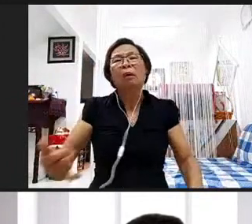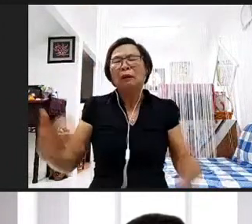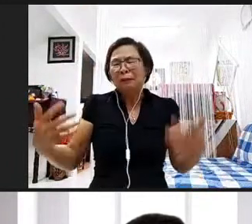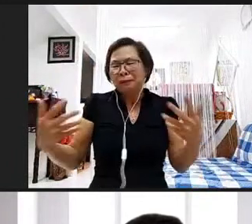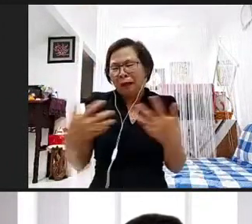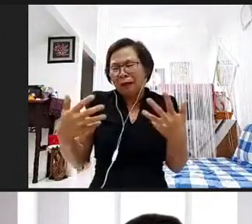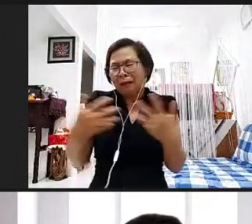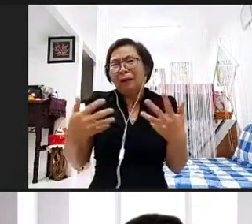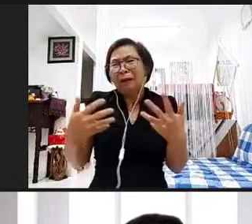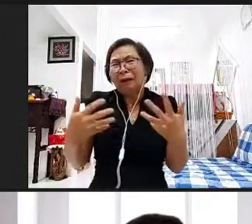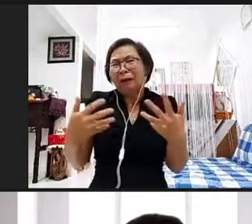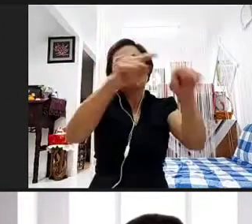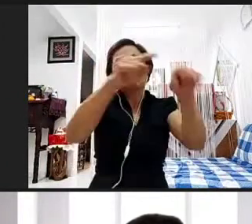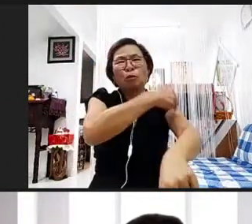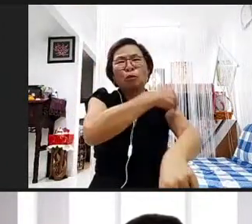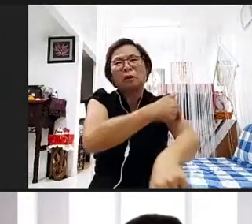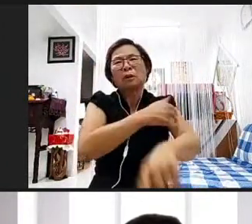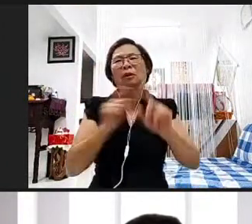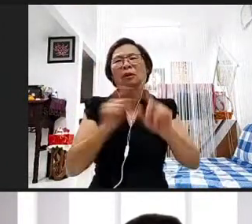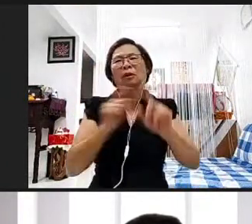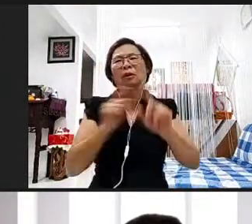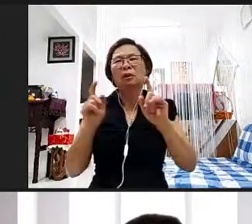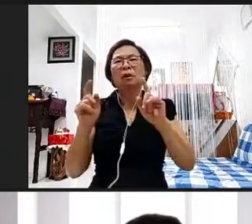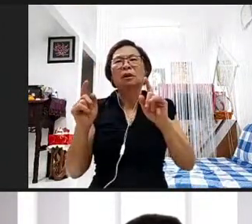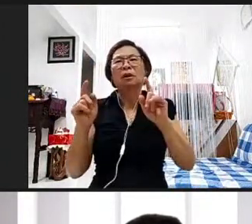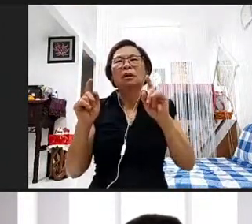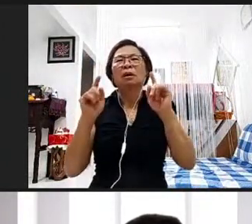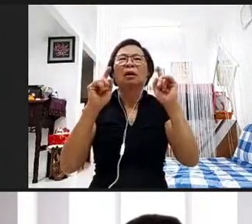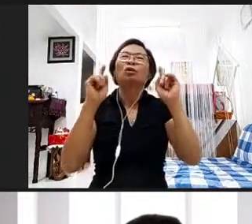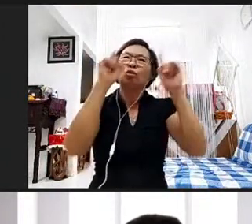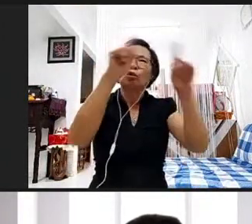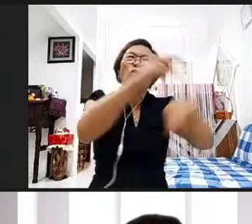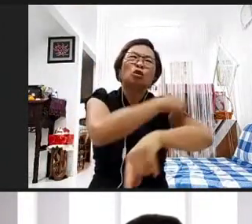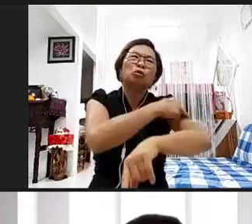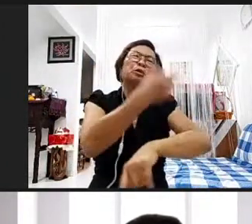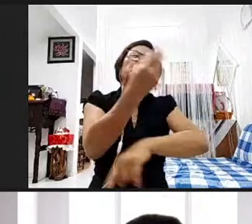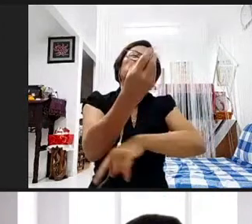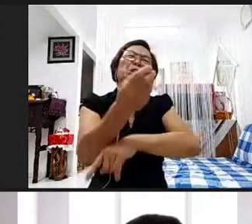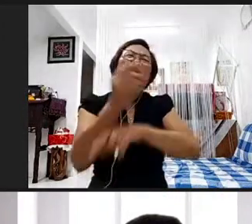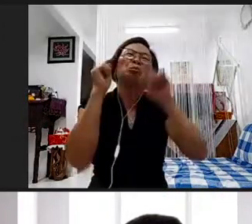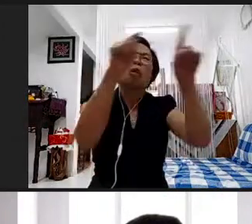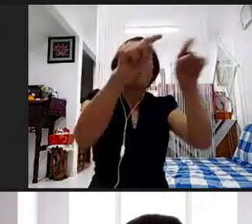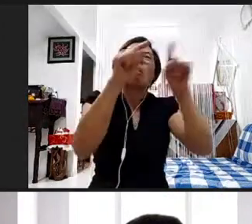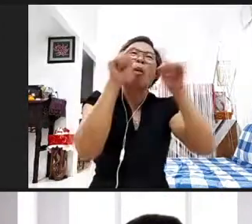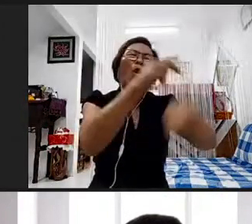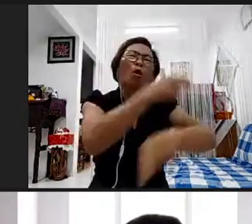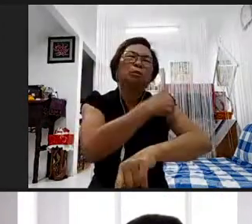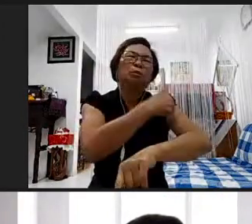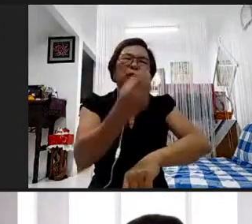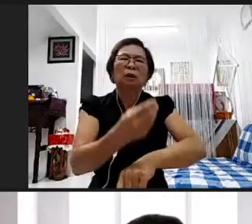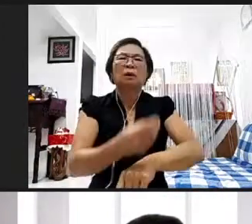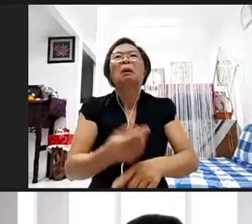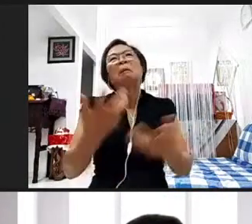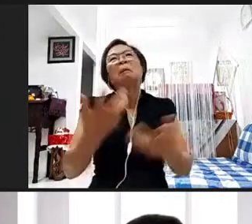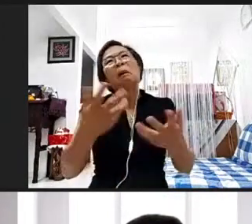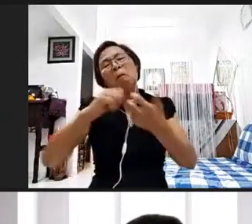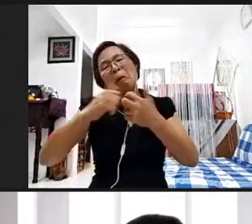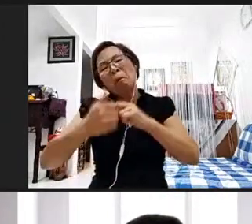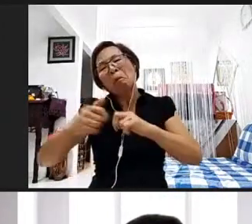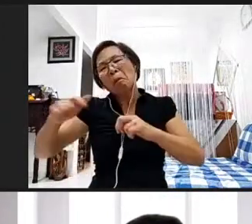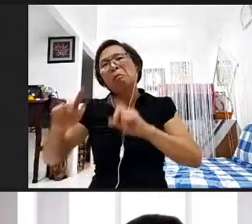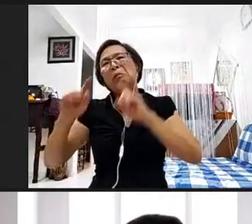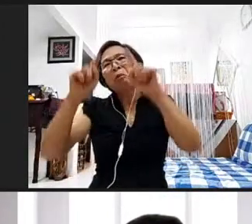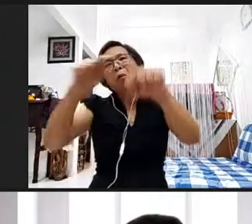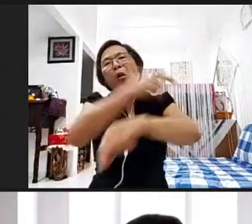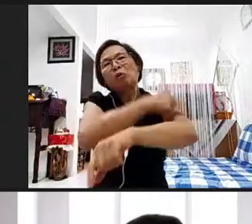rate actually is lower, but the problem is people come very late. You know, those who